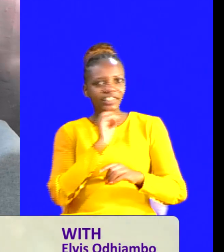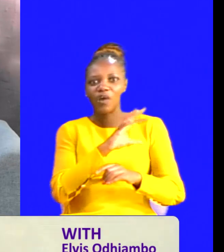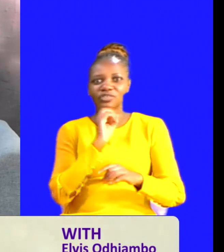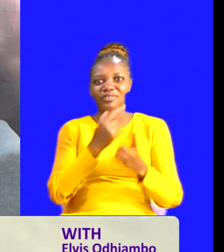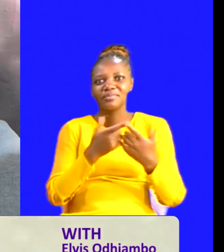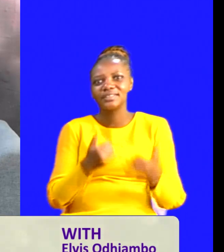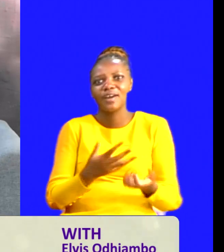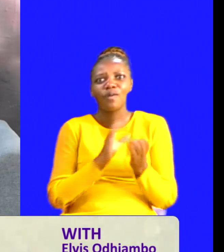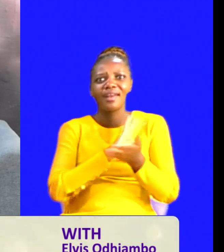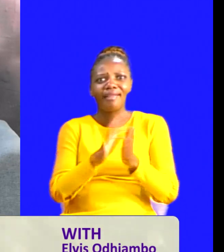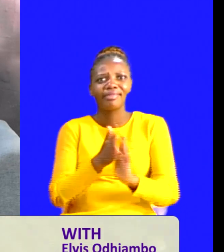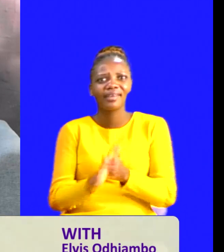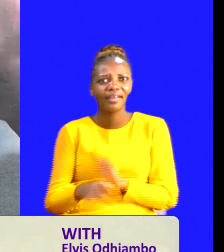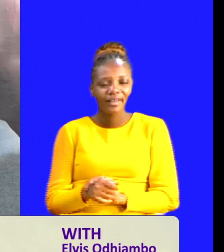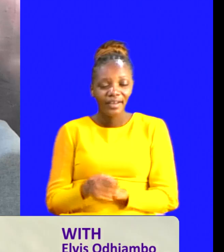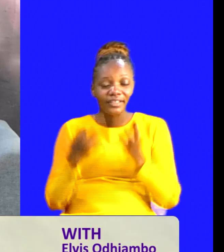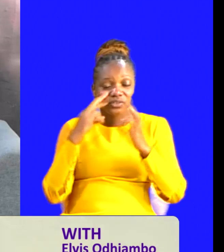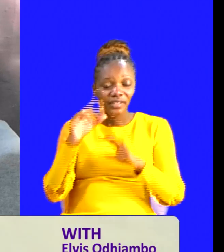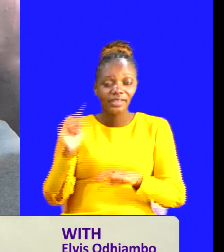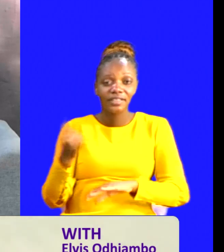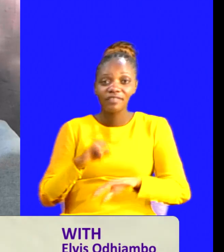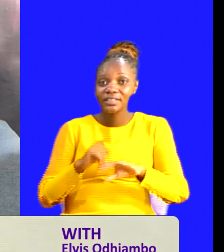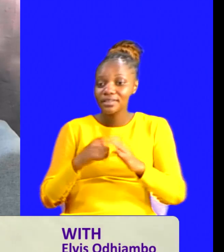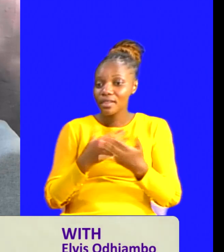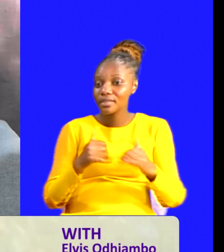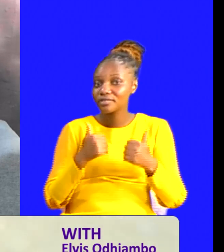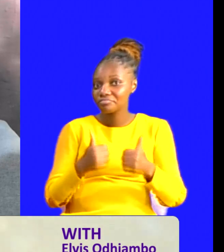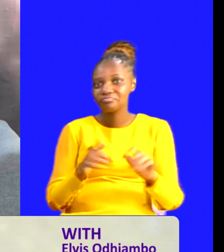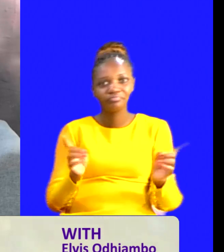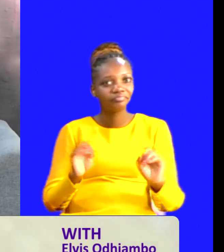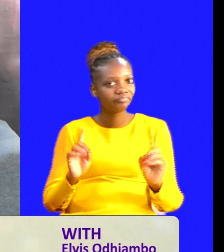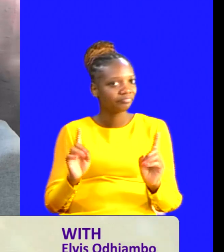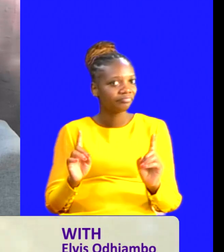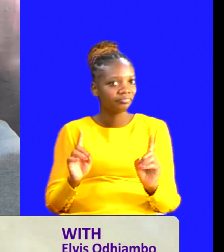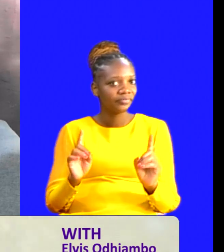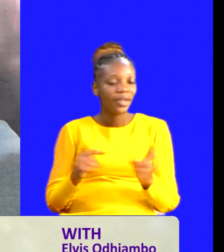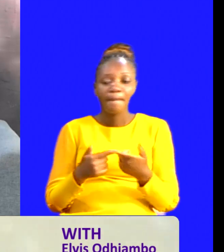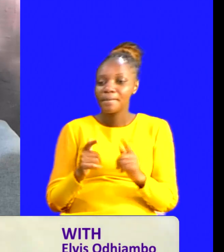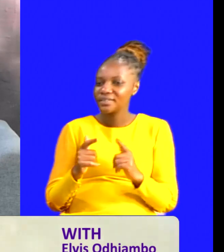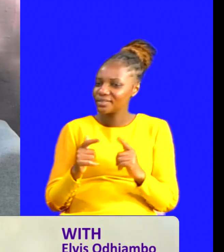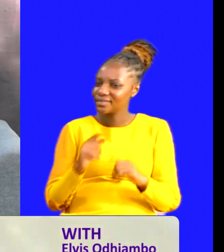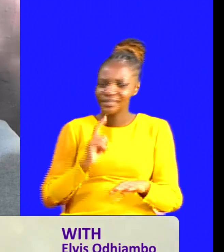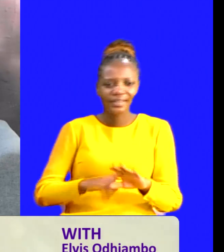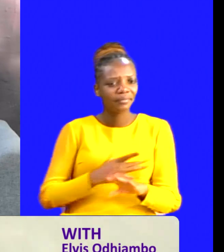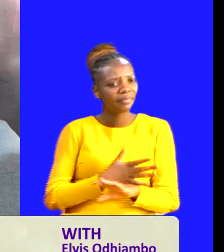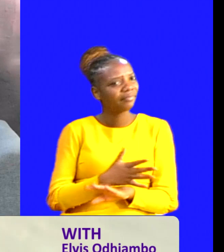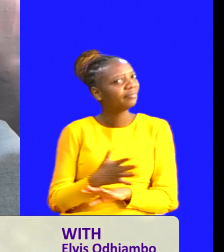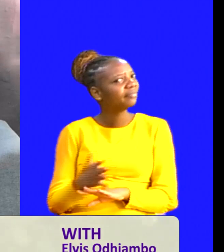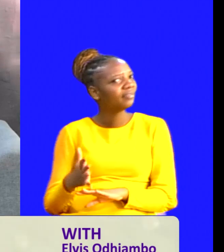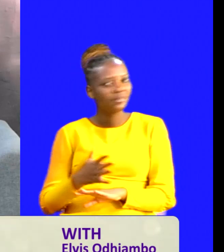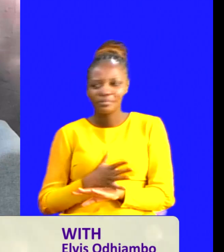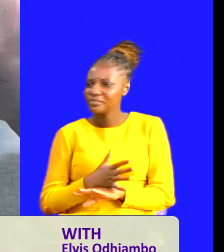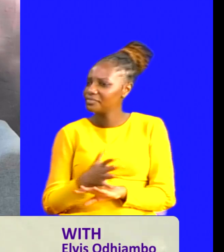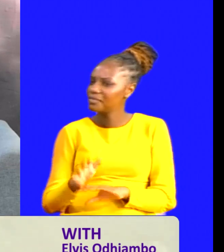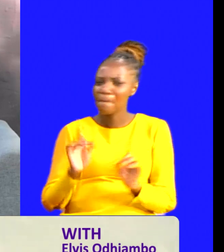this is his first season that things are not going really well, but we don't have that time to allow you room to